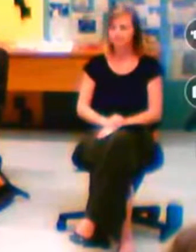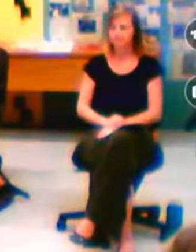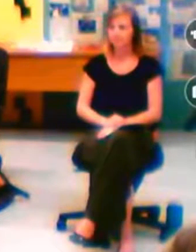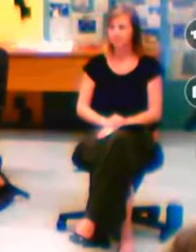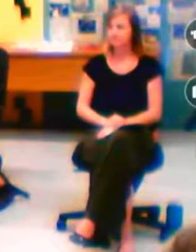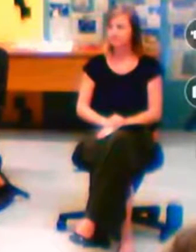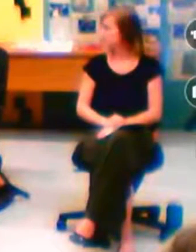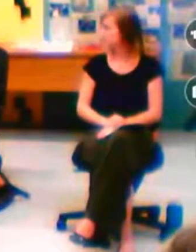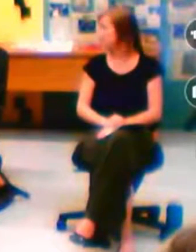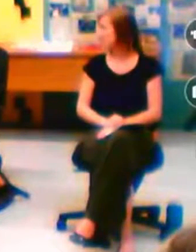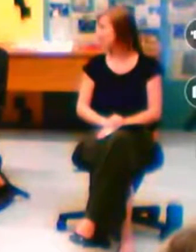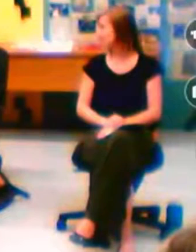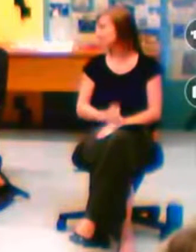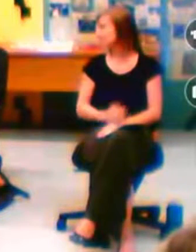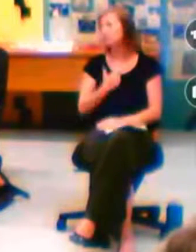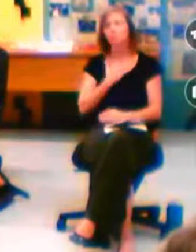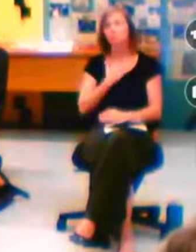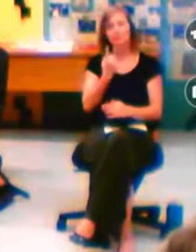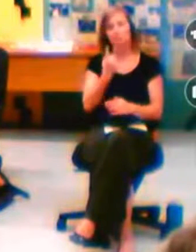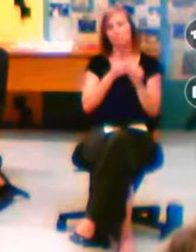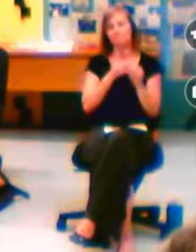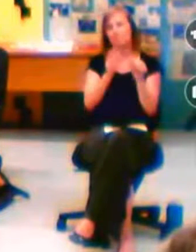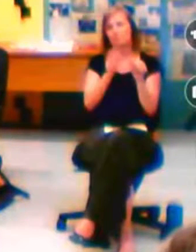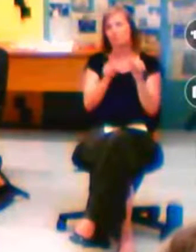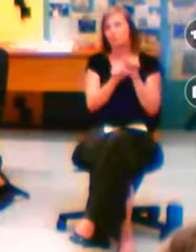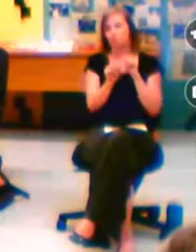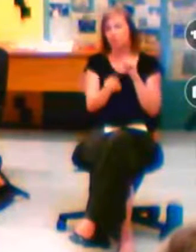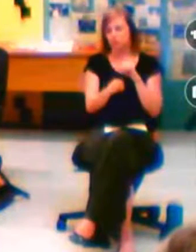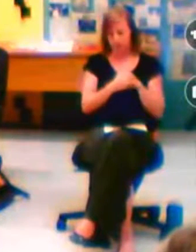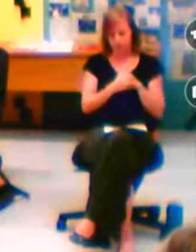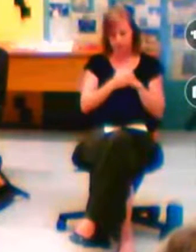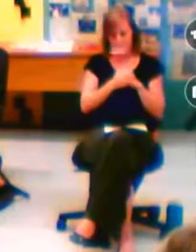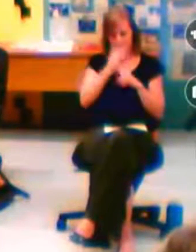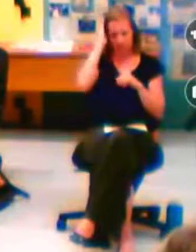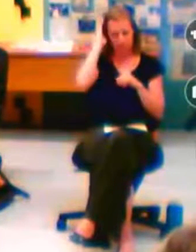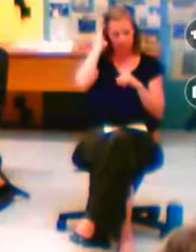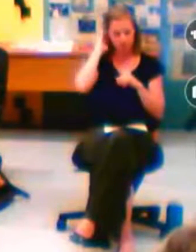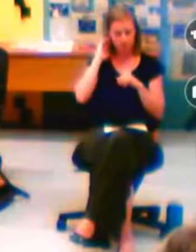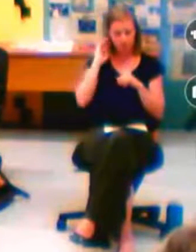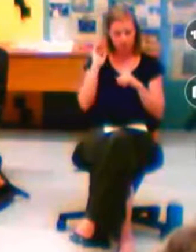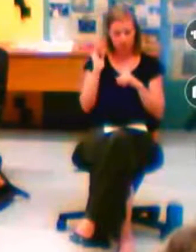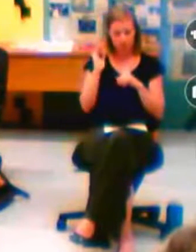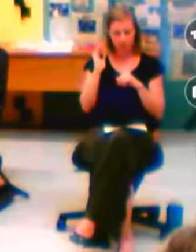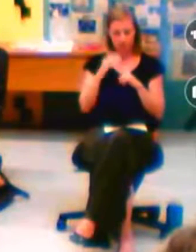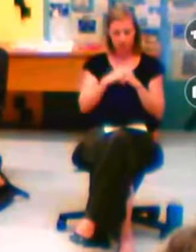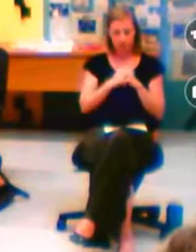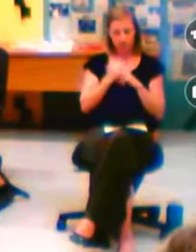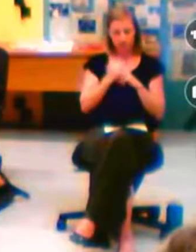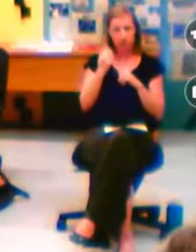you over someone else? Chances are you'll be at the end of the waiting list.